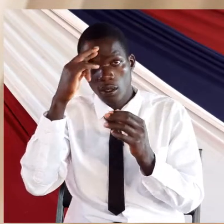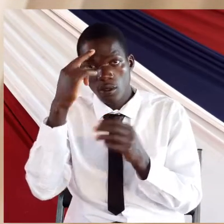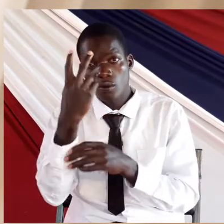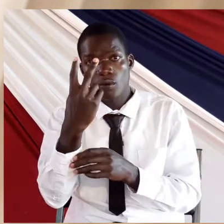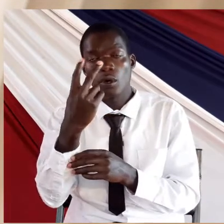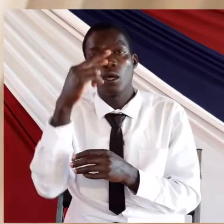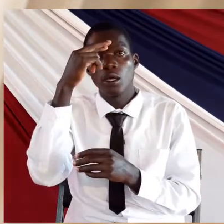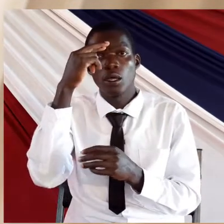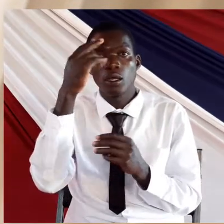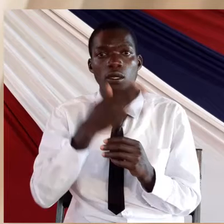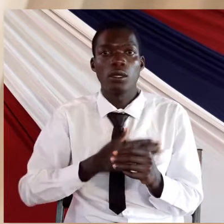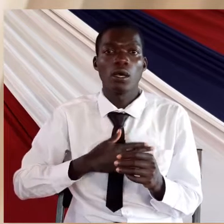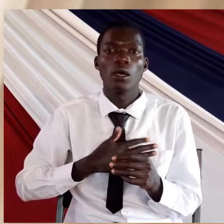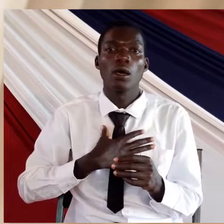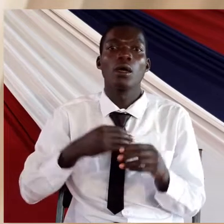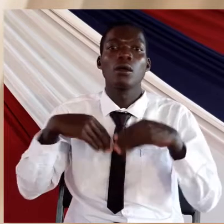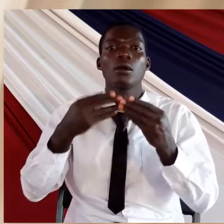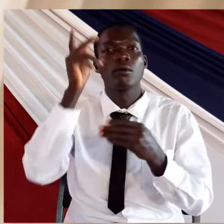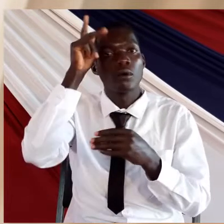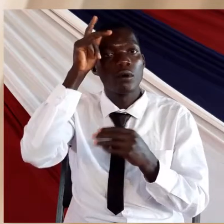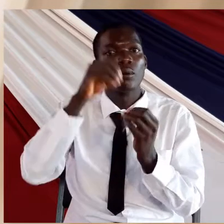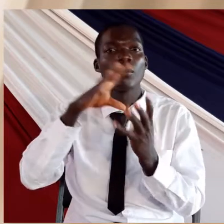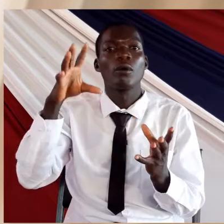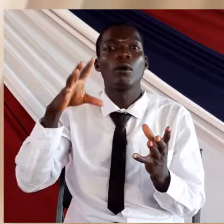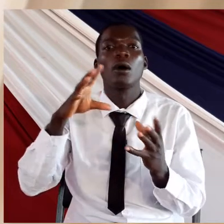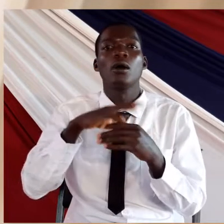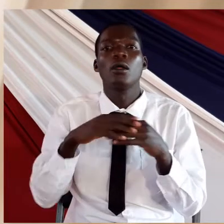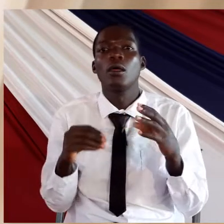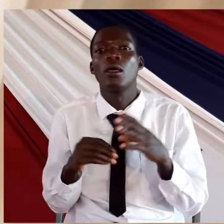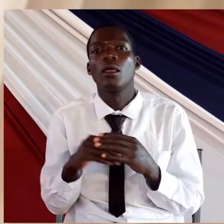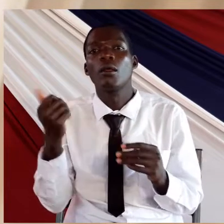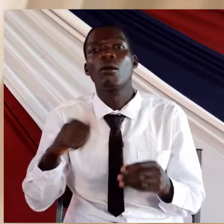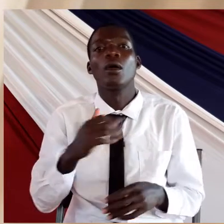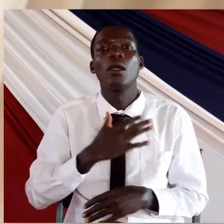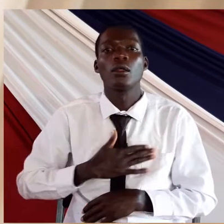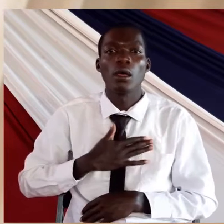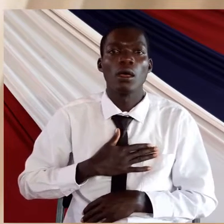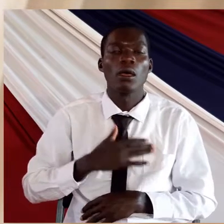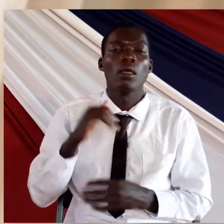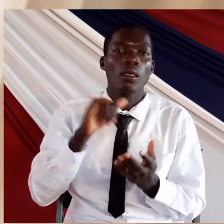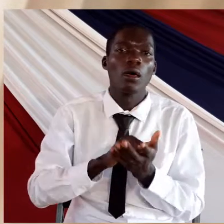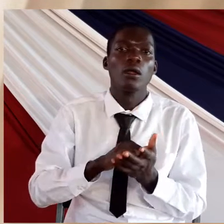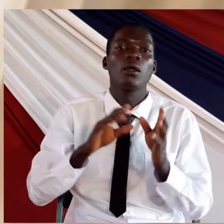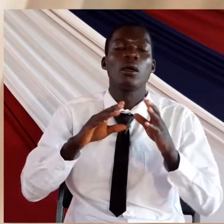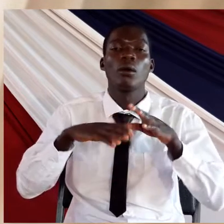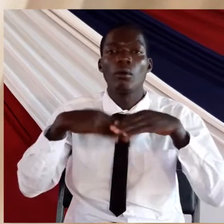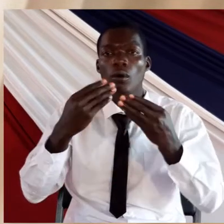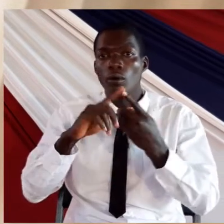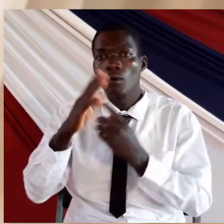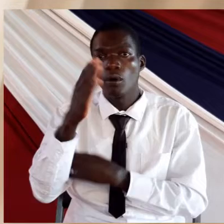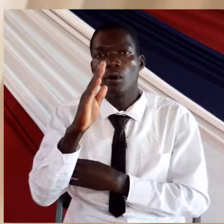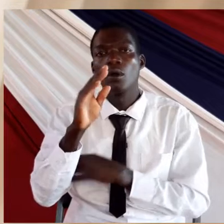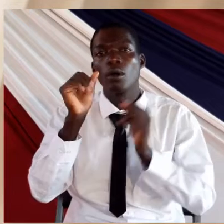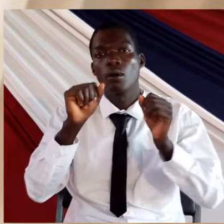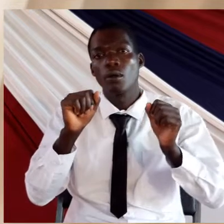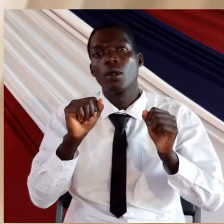scientists yes. so that they would make our life even more mm-hmm. comfortable. Mm-hmm. So any science that goes contrary to God, we should